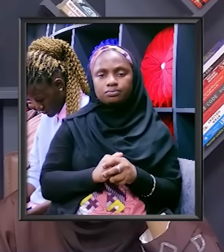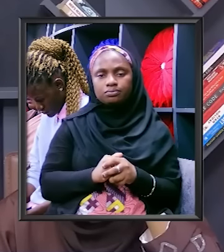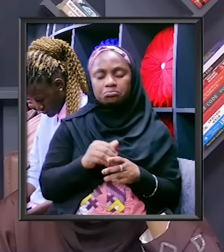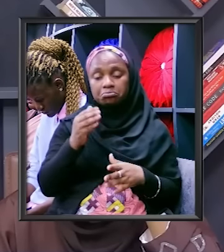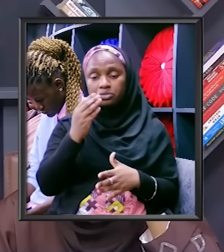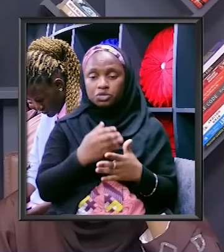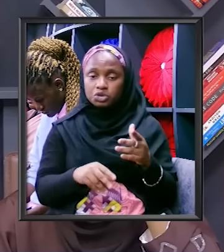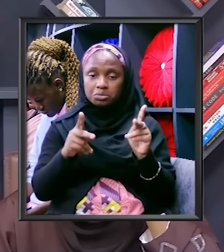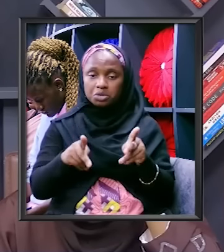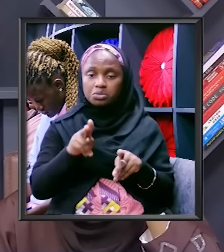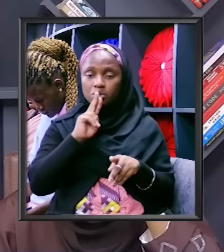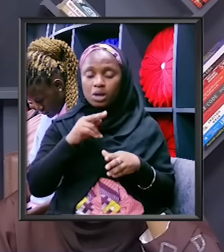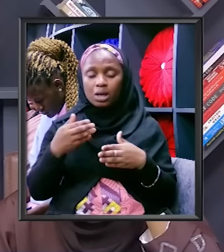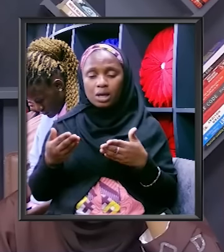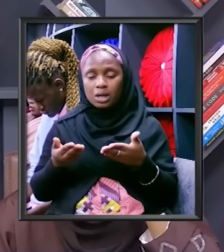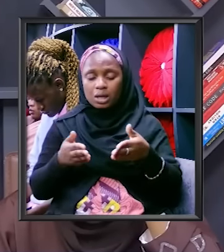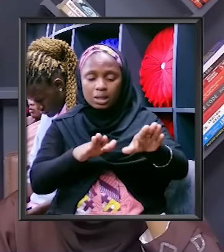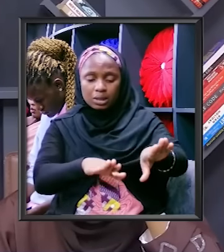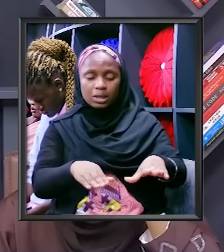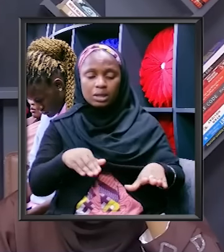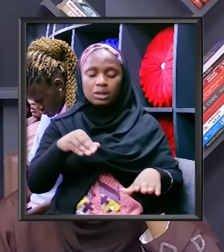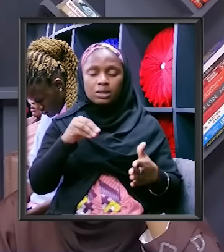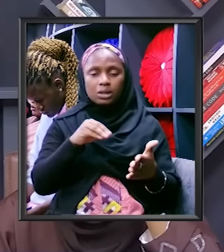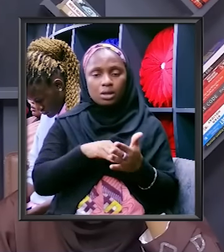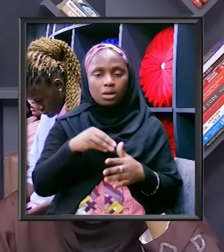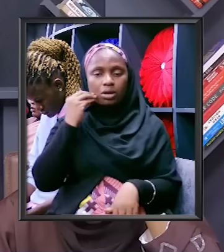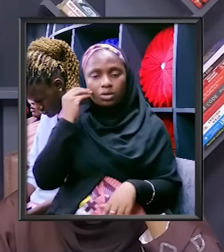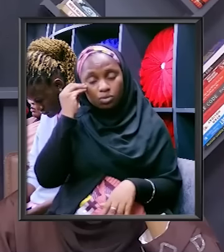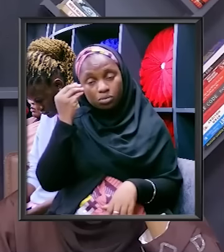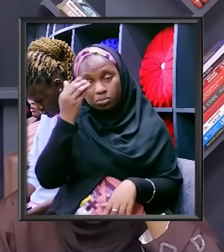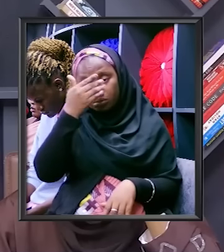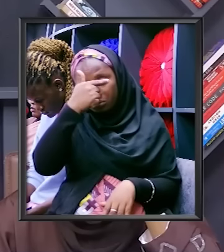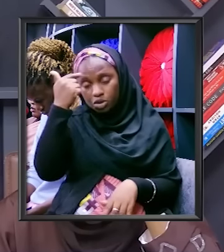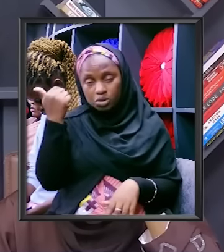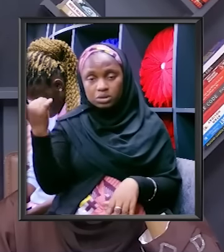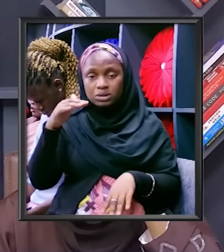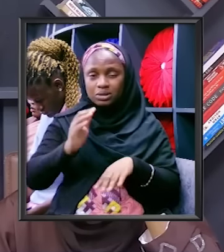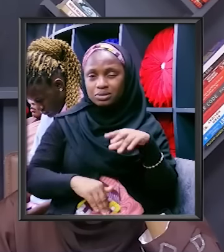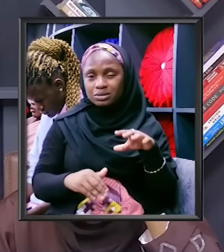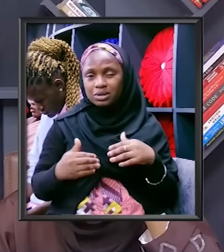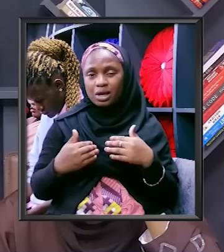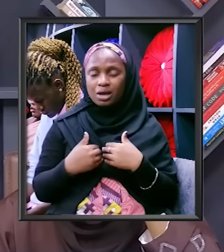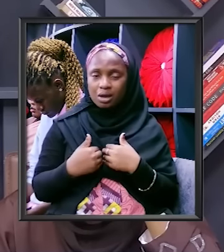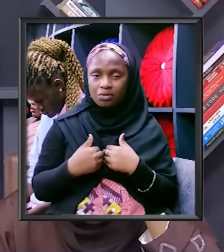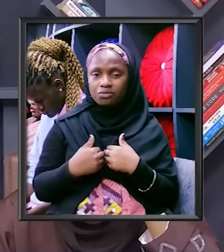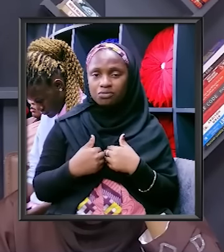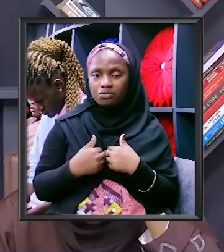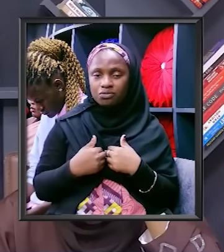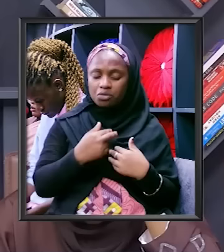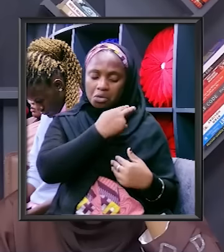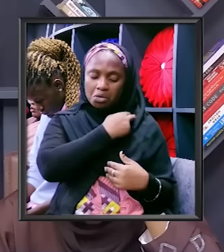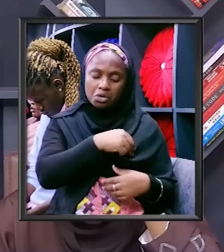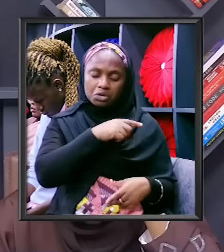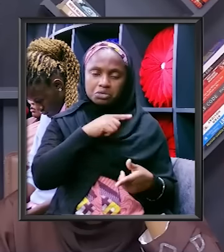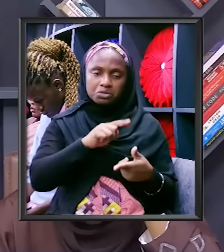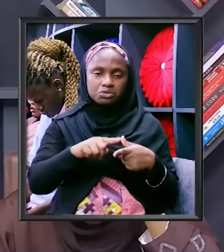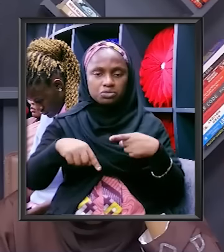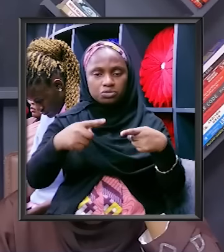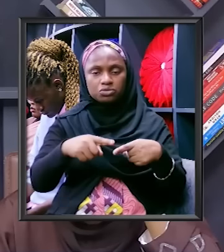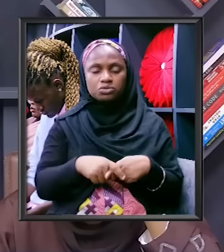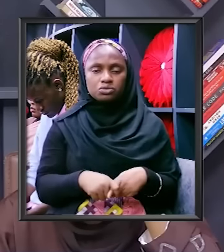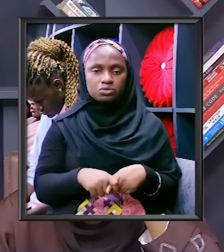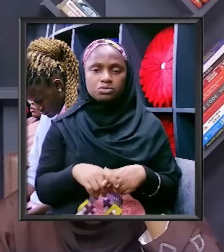Some people they die for house, they no fit go hospital. Why? Because as a Nigerian, there is no government hospital where you go fit to go where they go